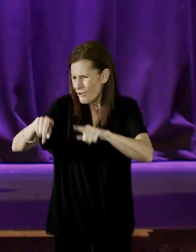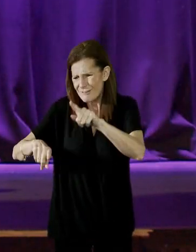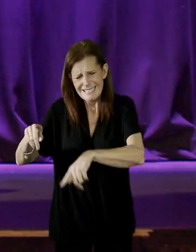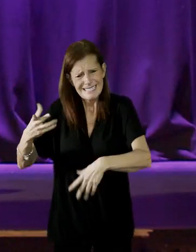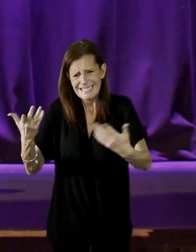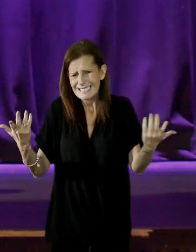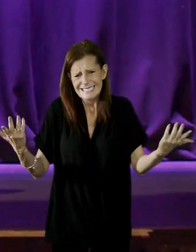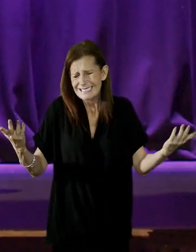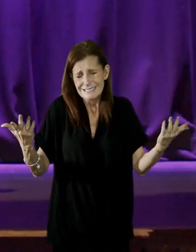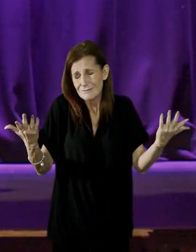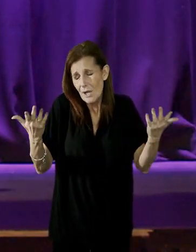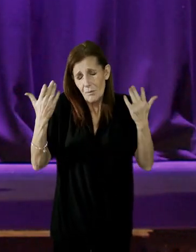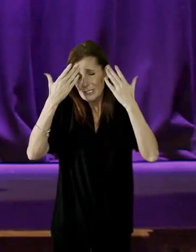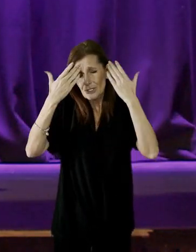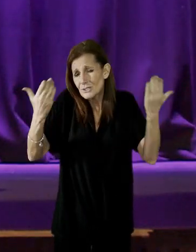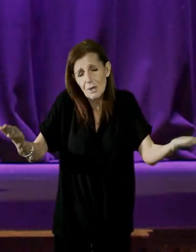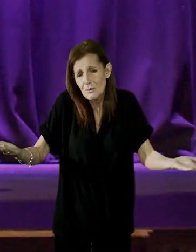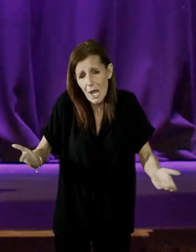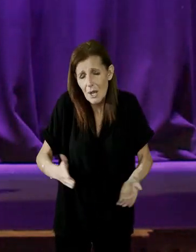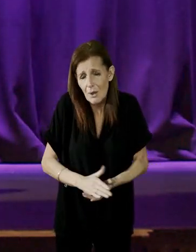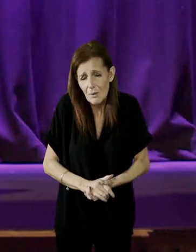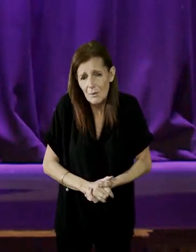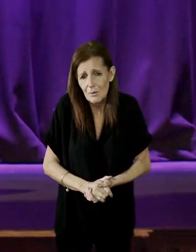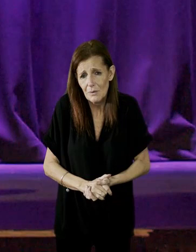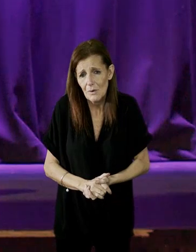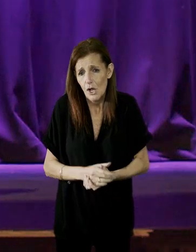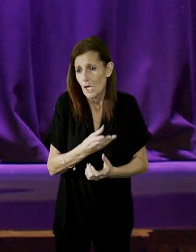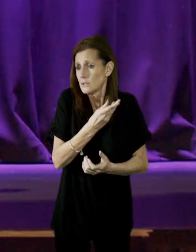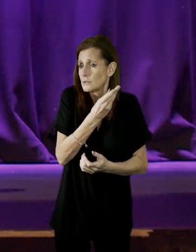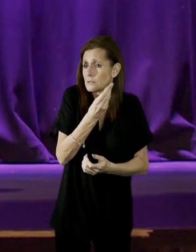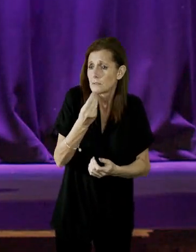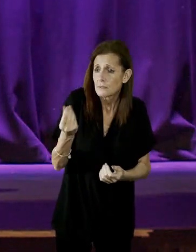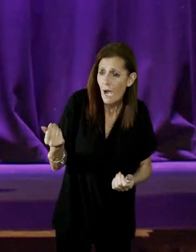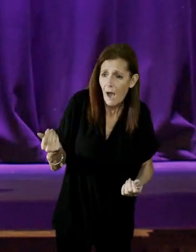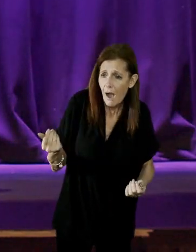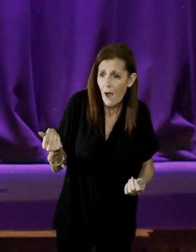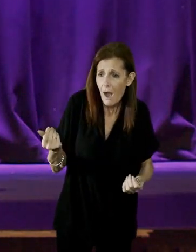things affected by it. So some people with cerebral palsy never walk,